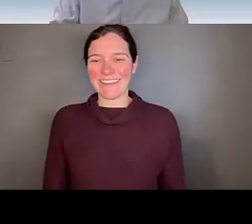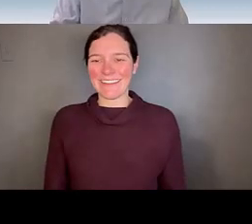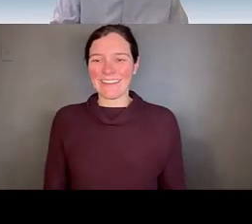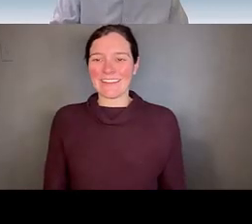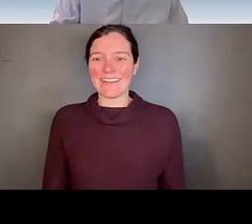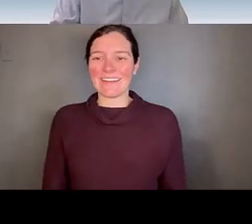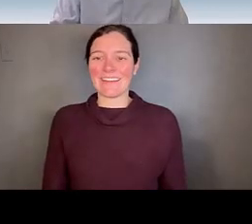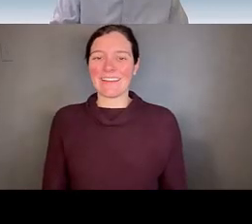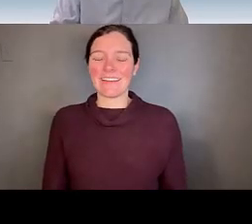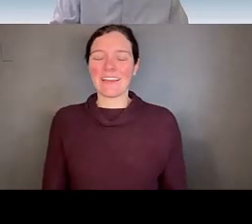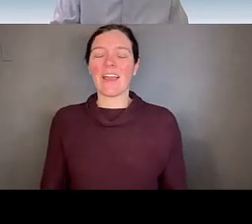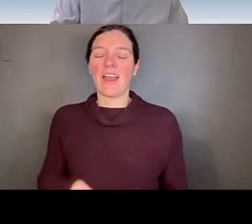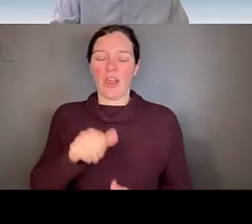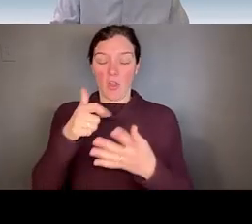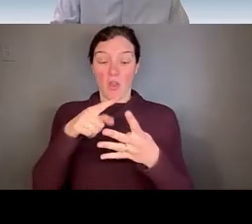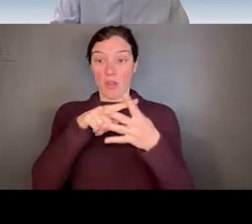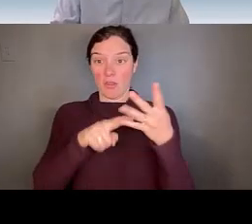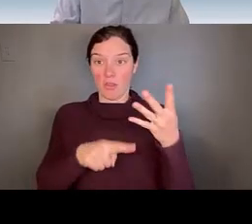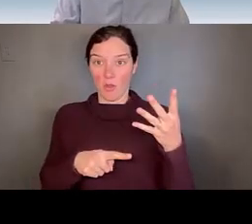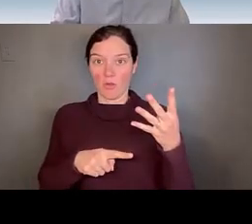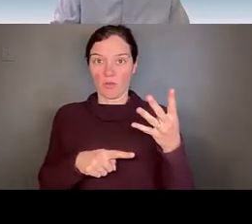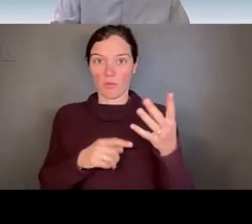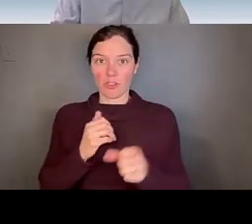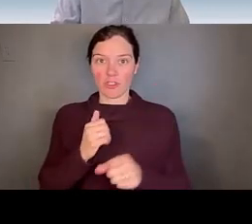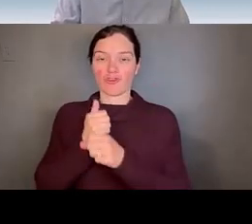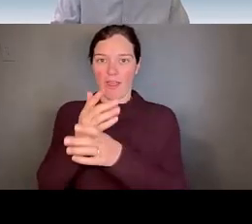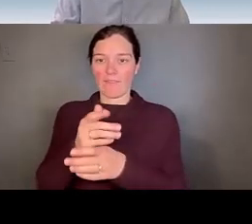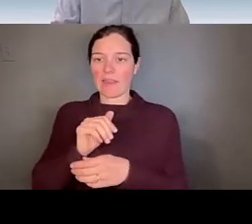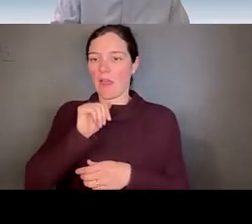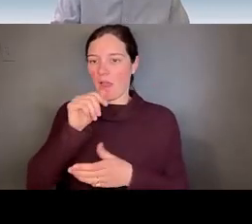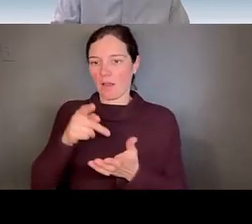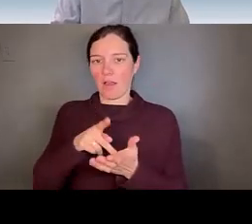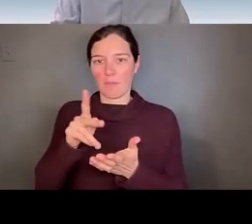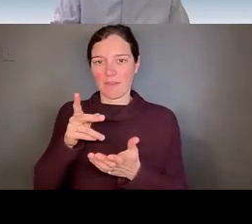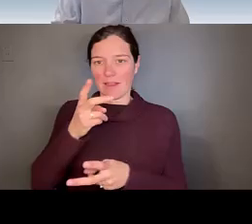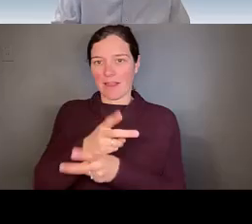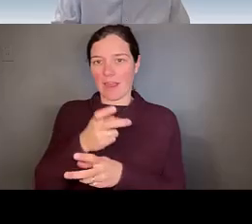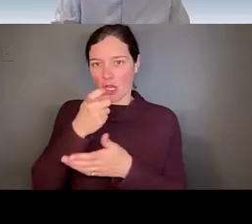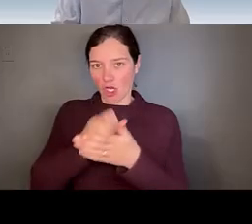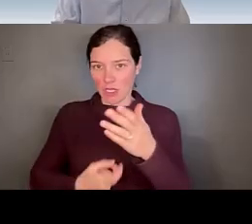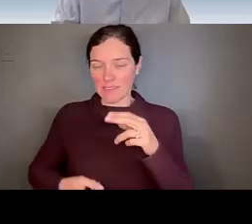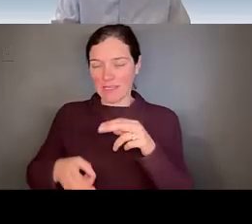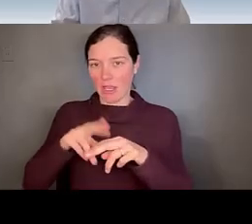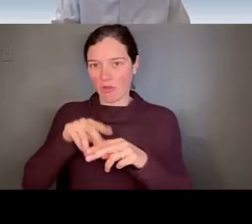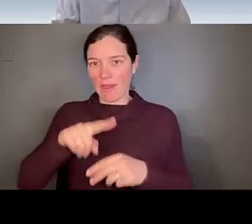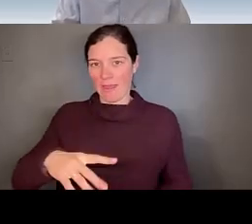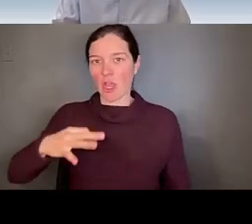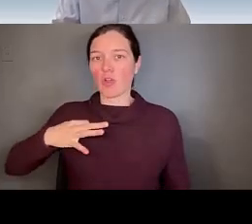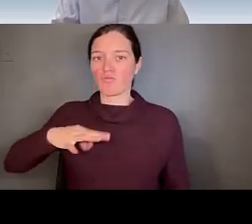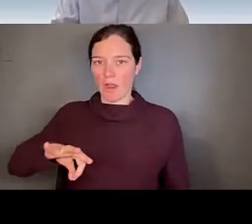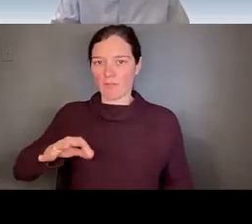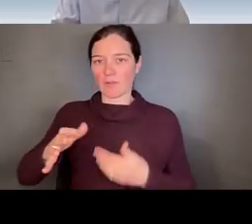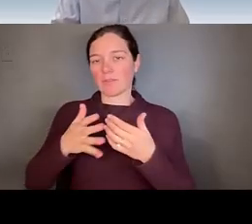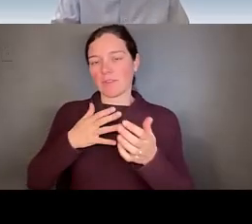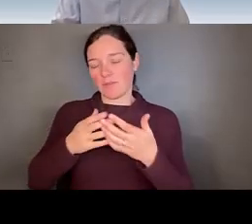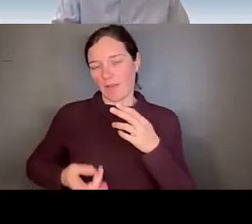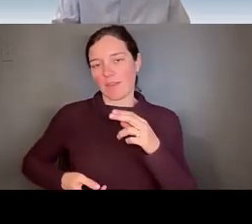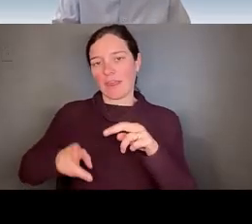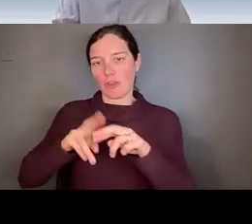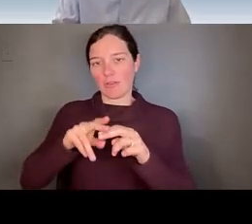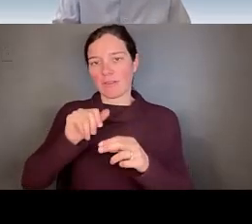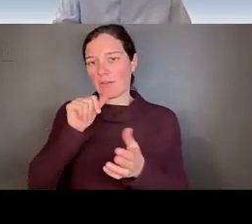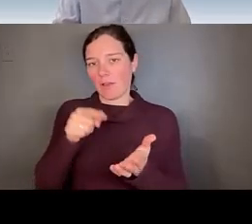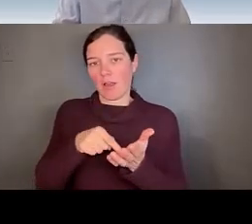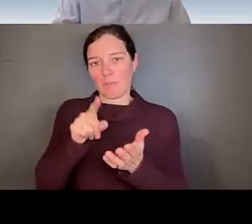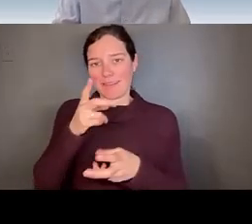Notably, all those hospitals that are driving the uncompensated care cost increases are profitable despite the increase in uncompensated care